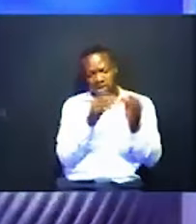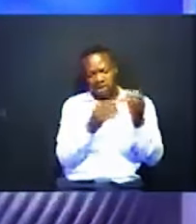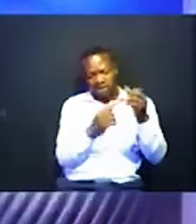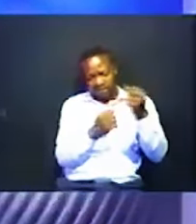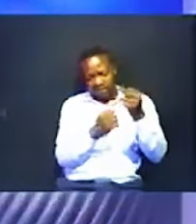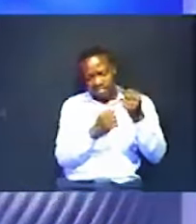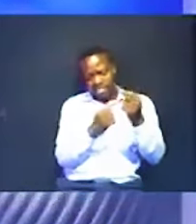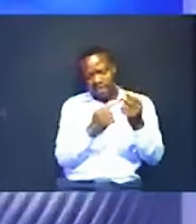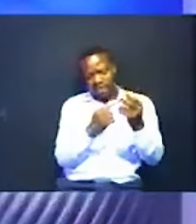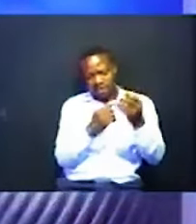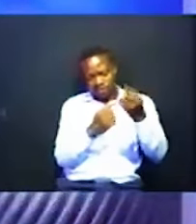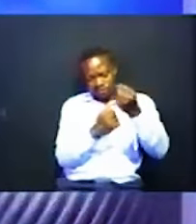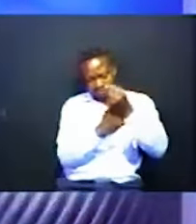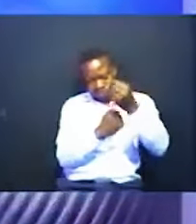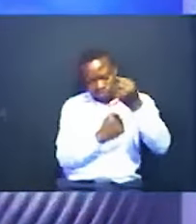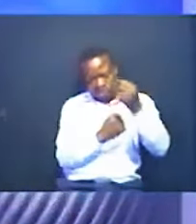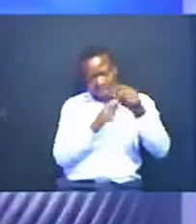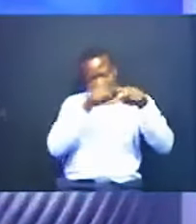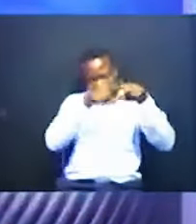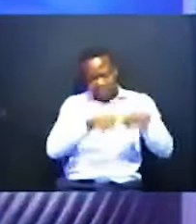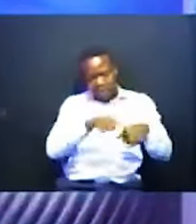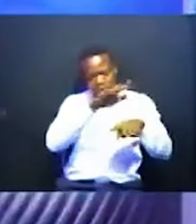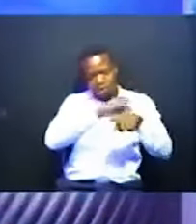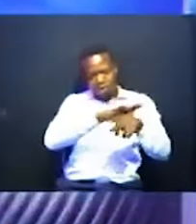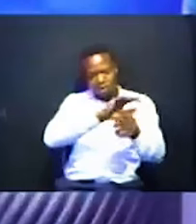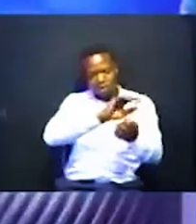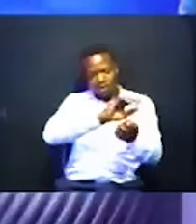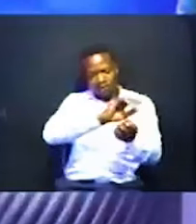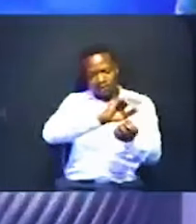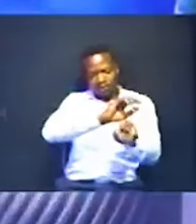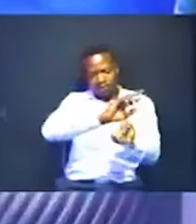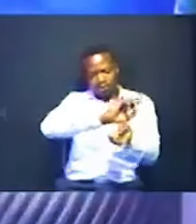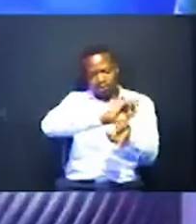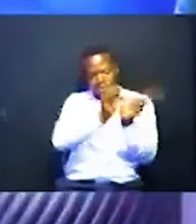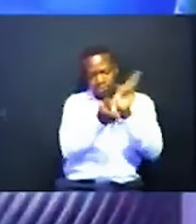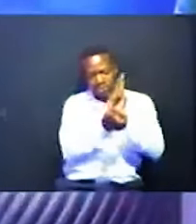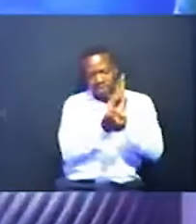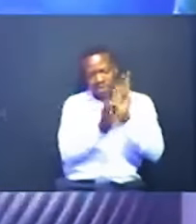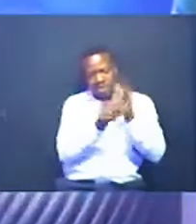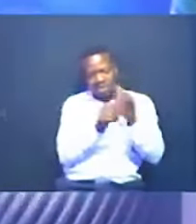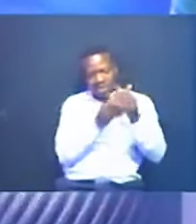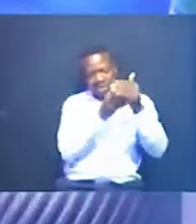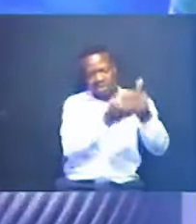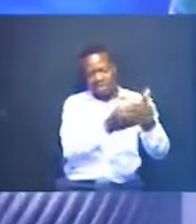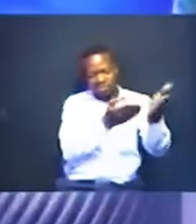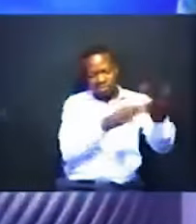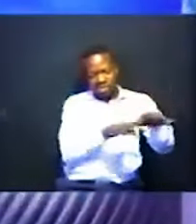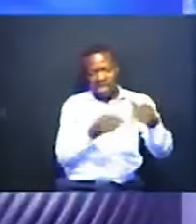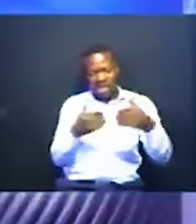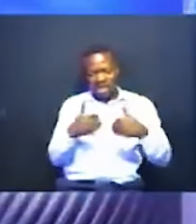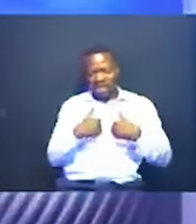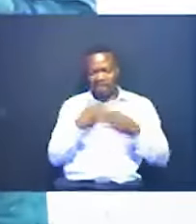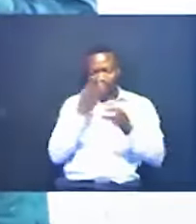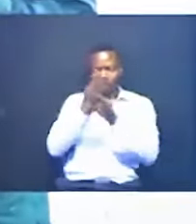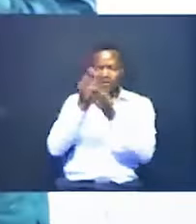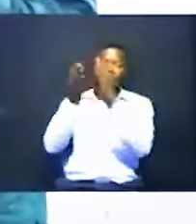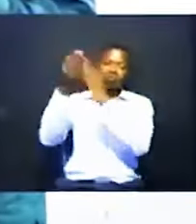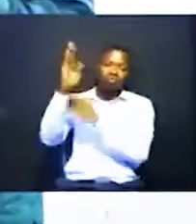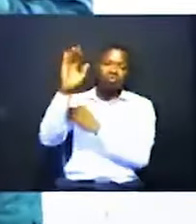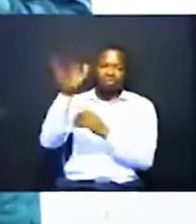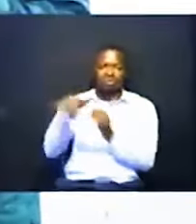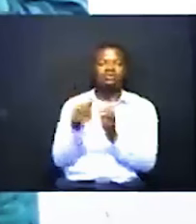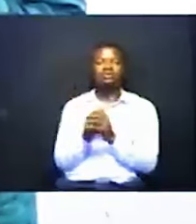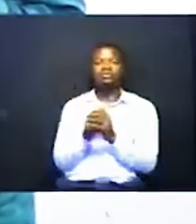from acts that lead to death and of faith in God. Enti moma